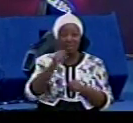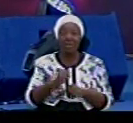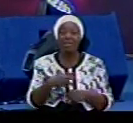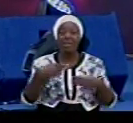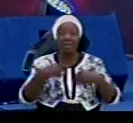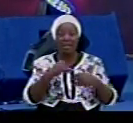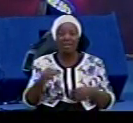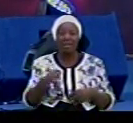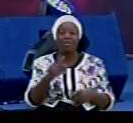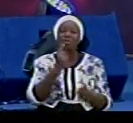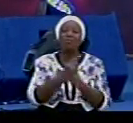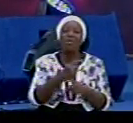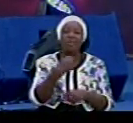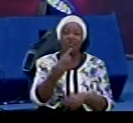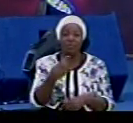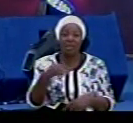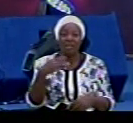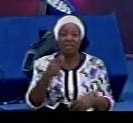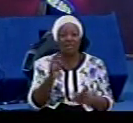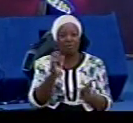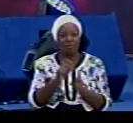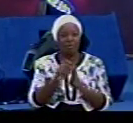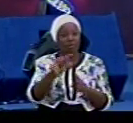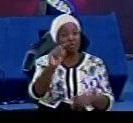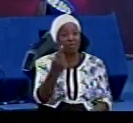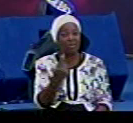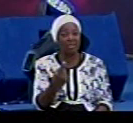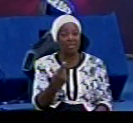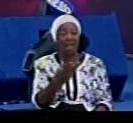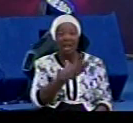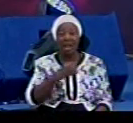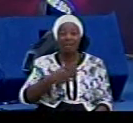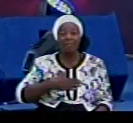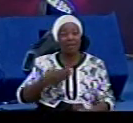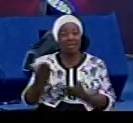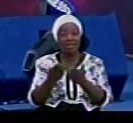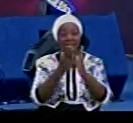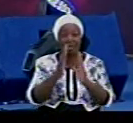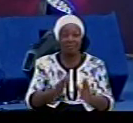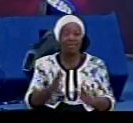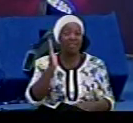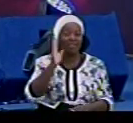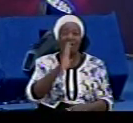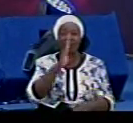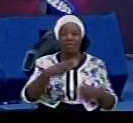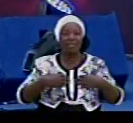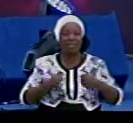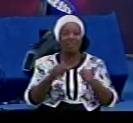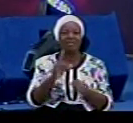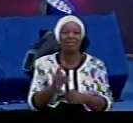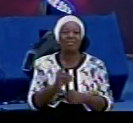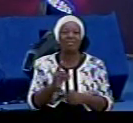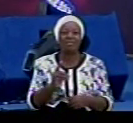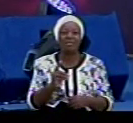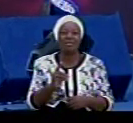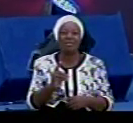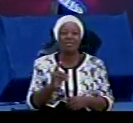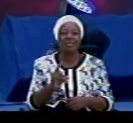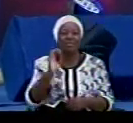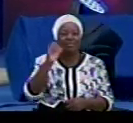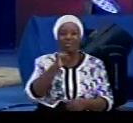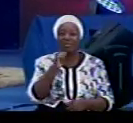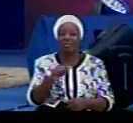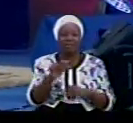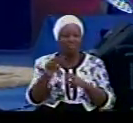the word only, and my servant shall be healed. He wasn't looking for